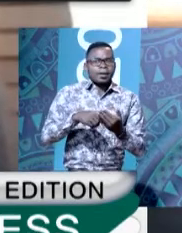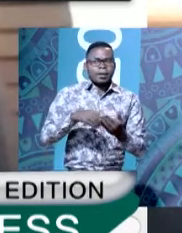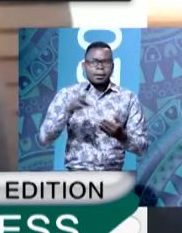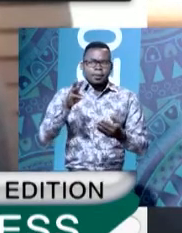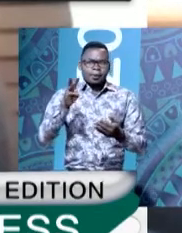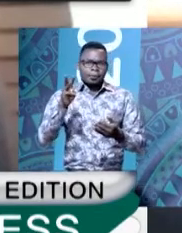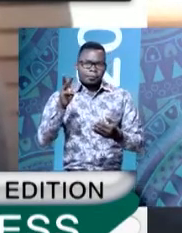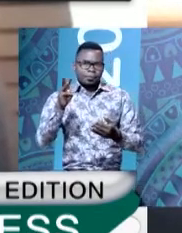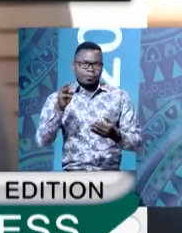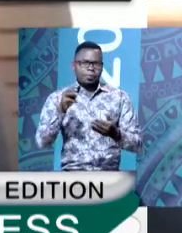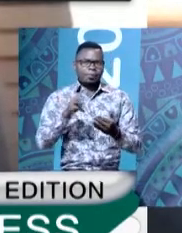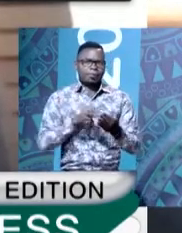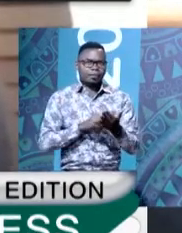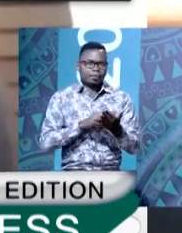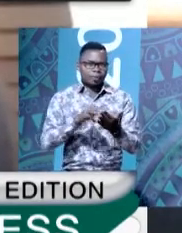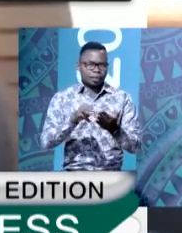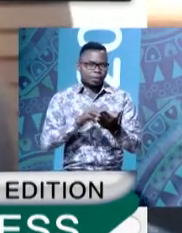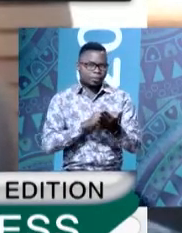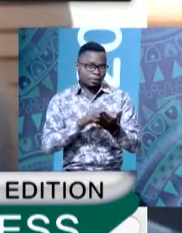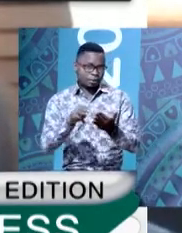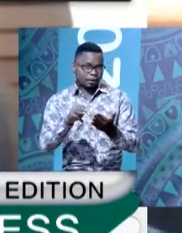that the economy really suffered